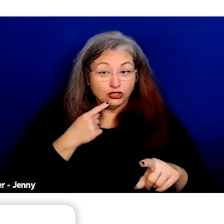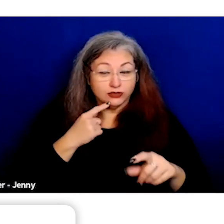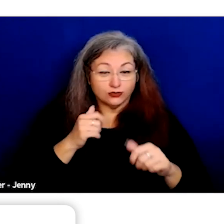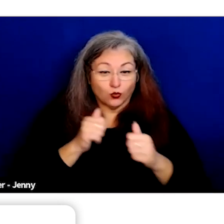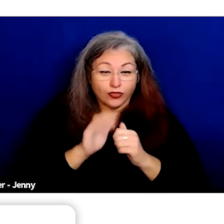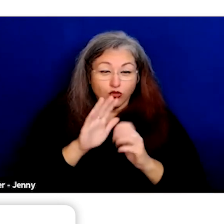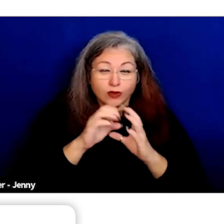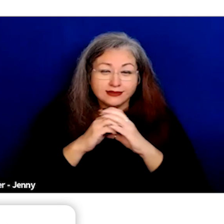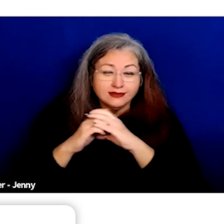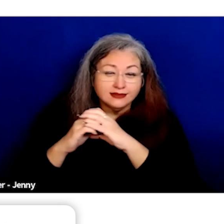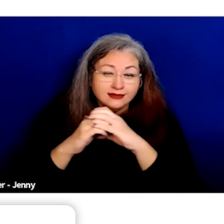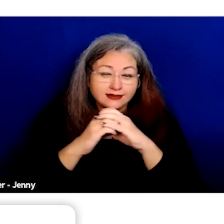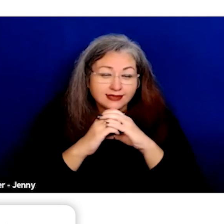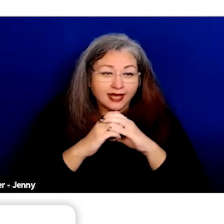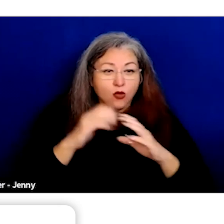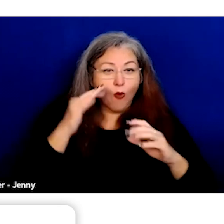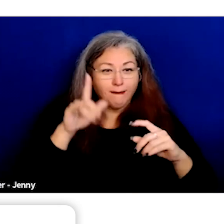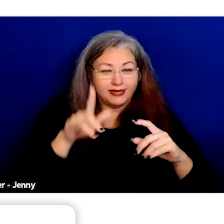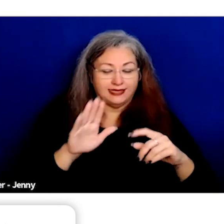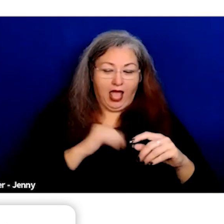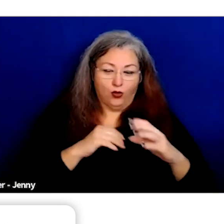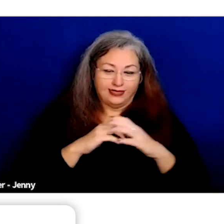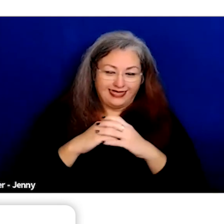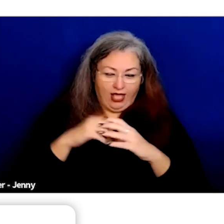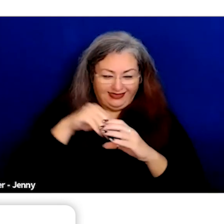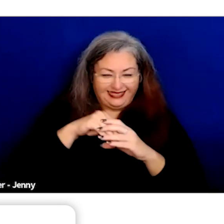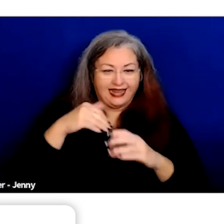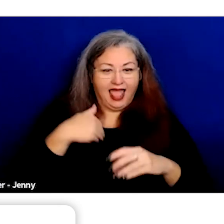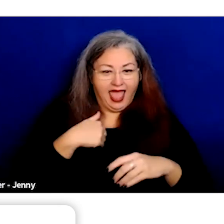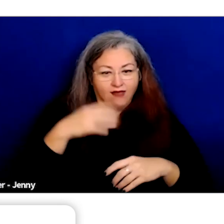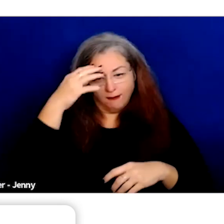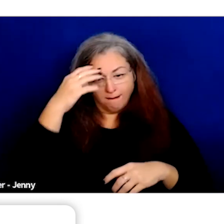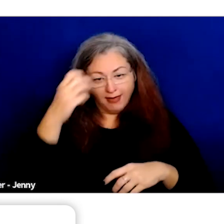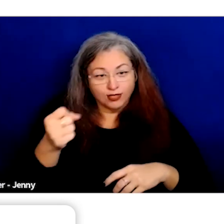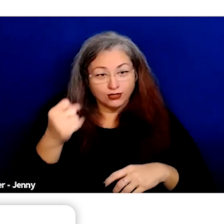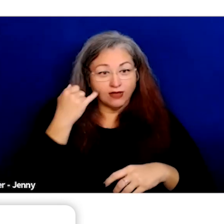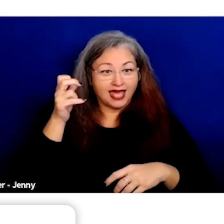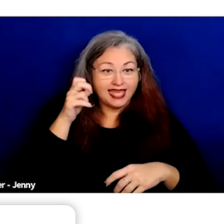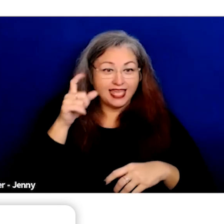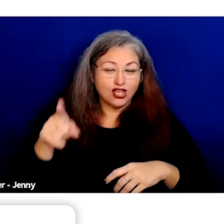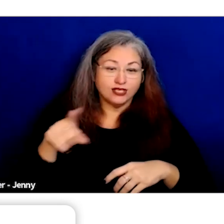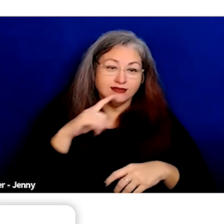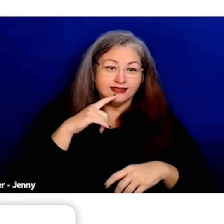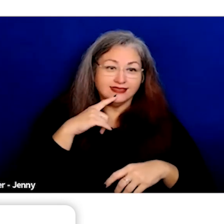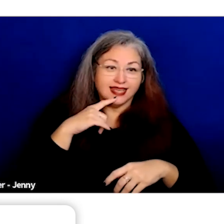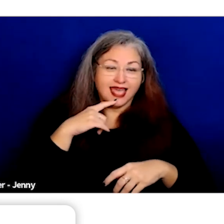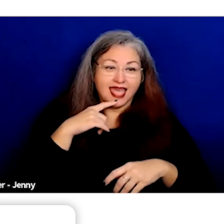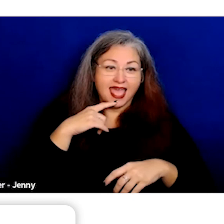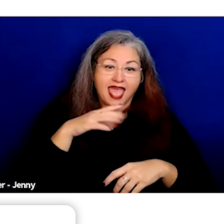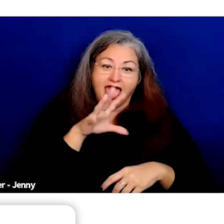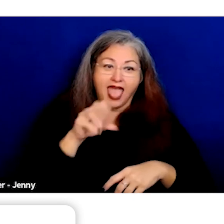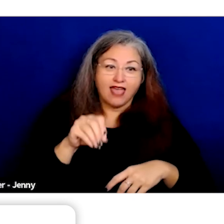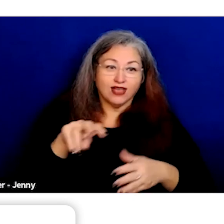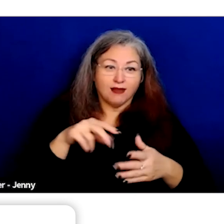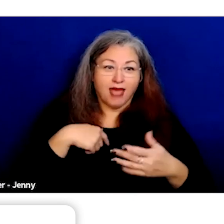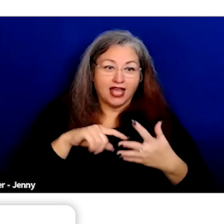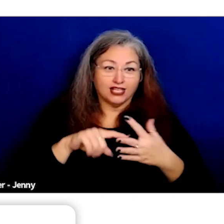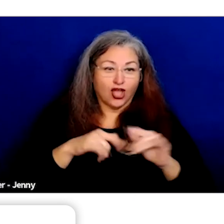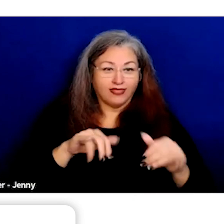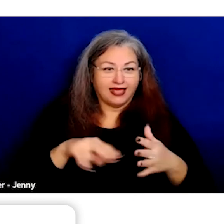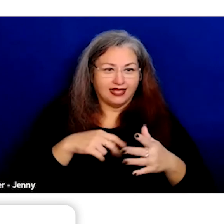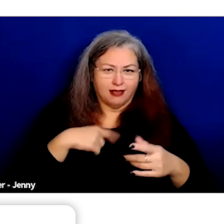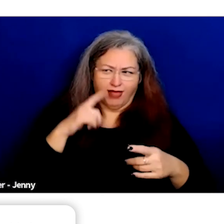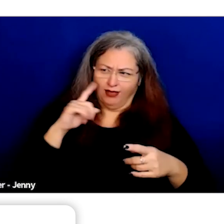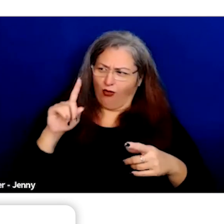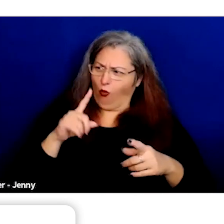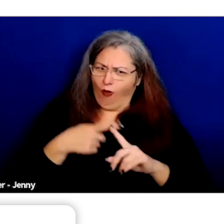level, right? Because our cells have memory, right? So when I hear an African rhythm, all of a sudden I start do this shit, and I'm like, where the hell